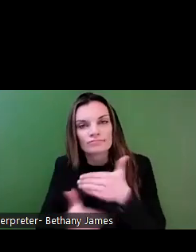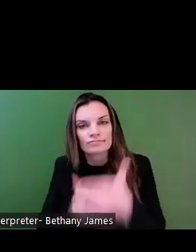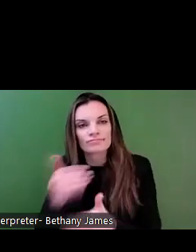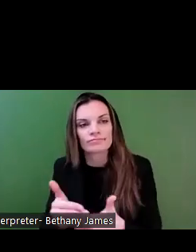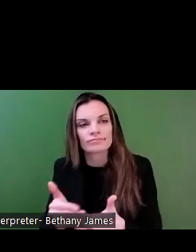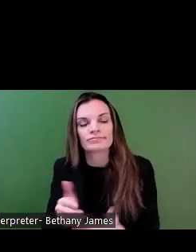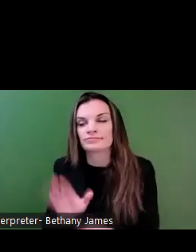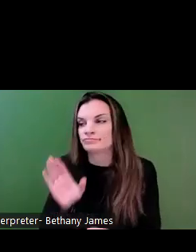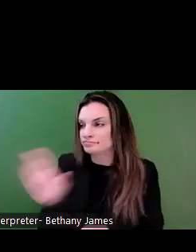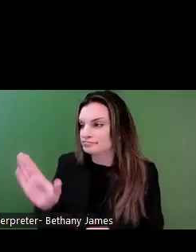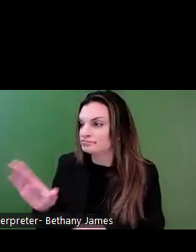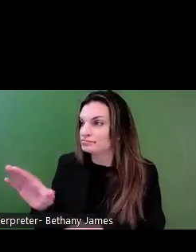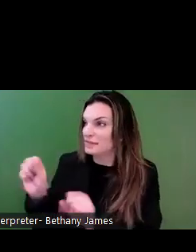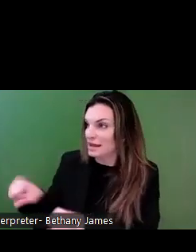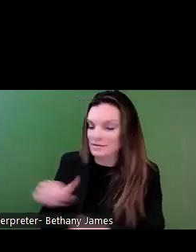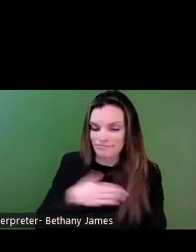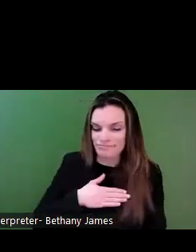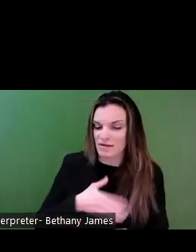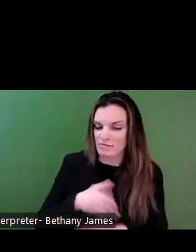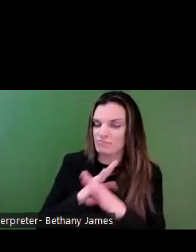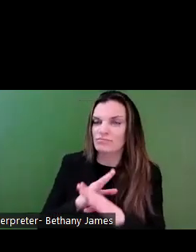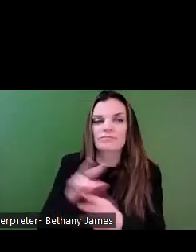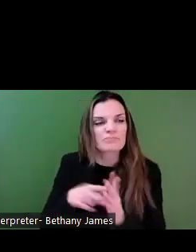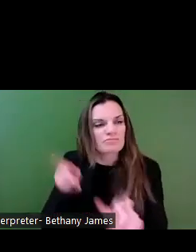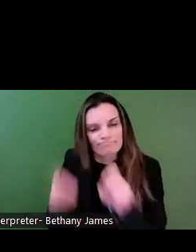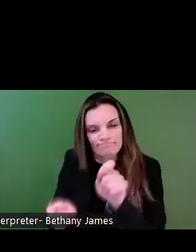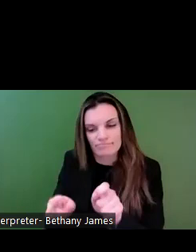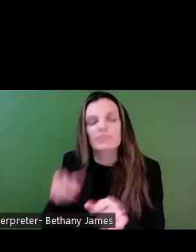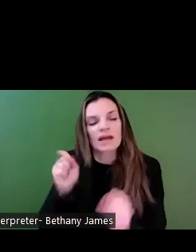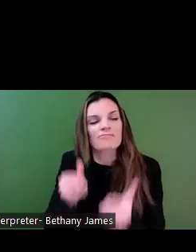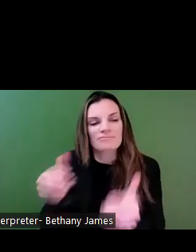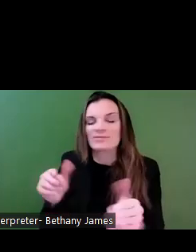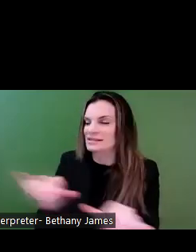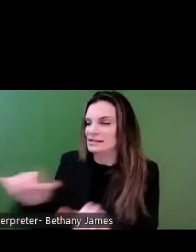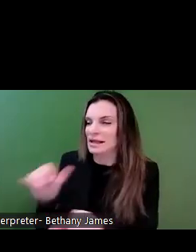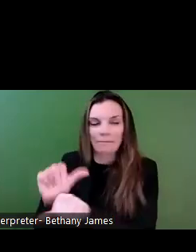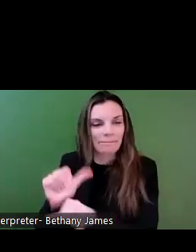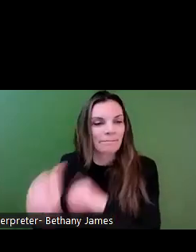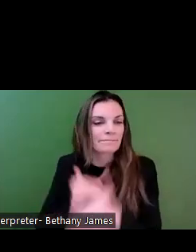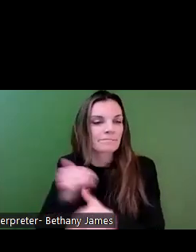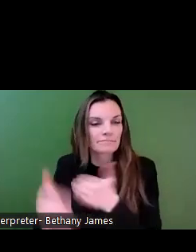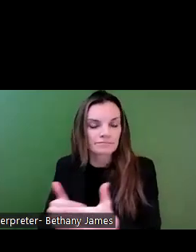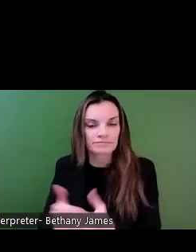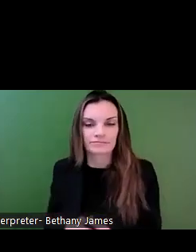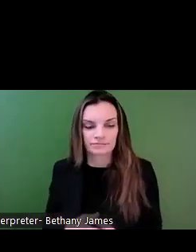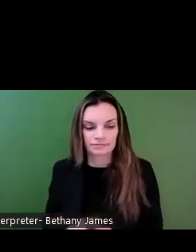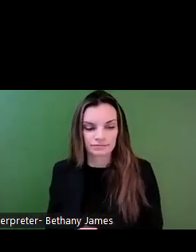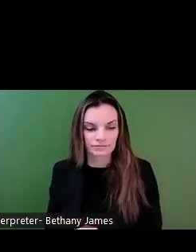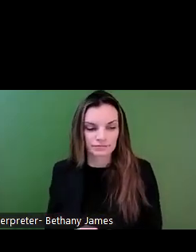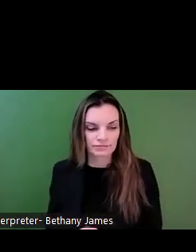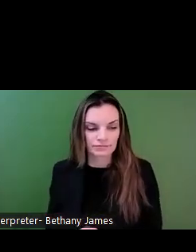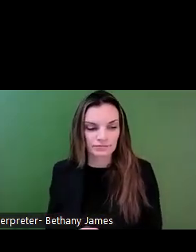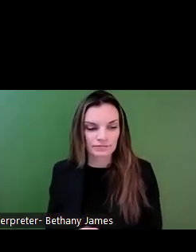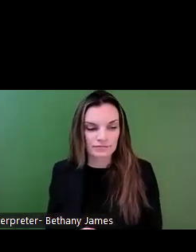ability to perform essential functions of the job. This levels the playing field so an individual with a disability can perform the